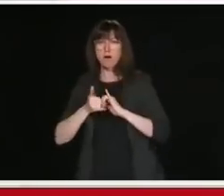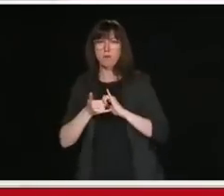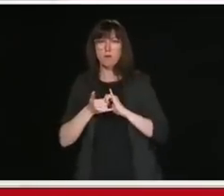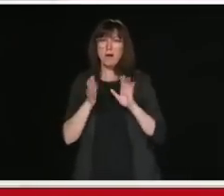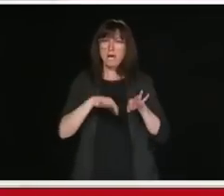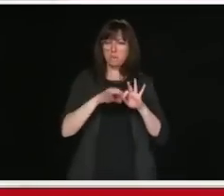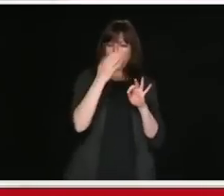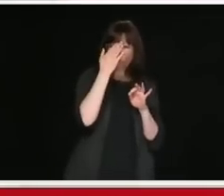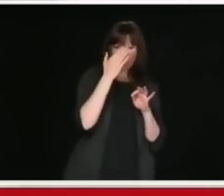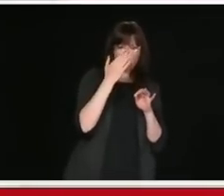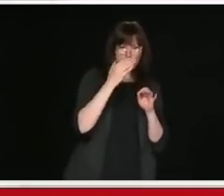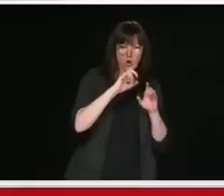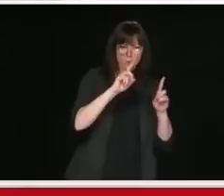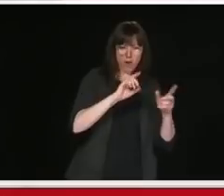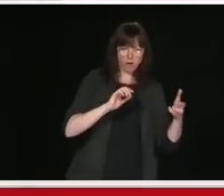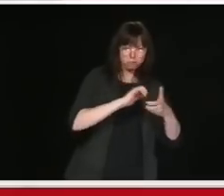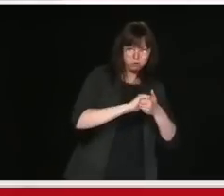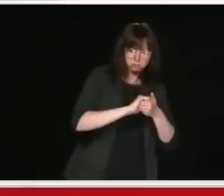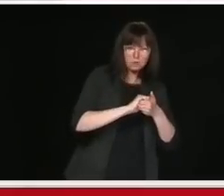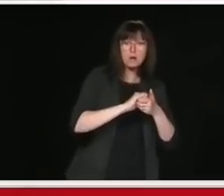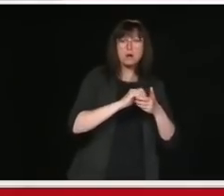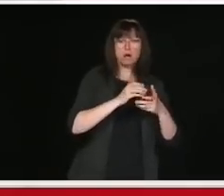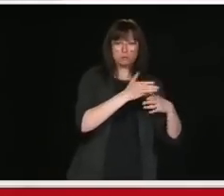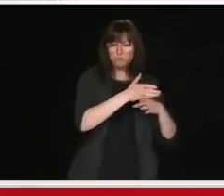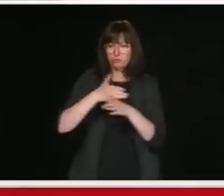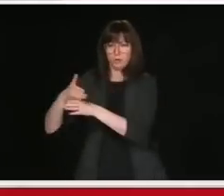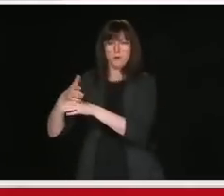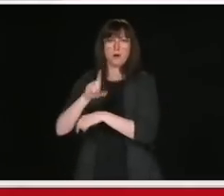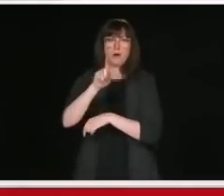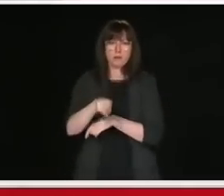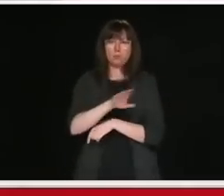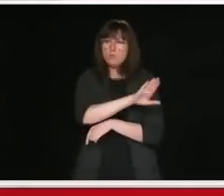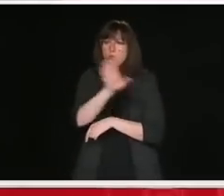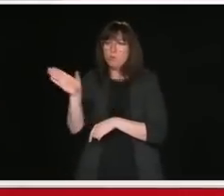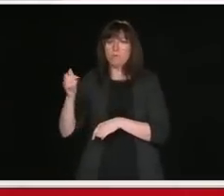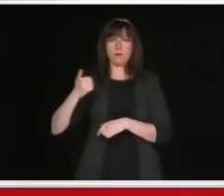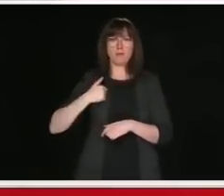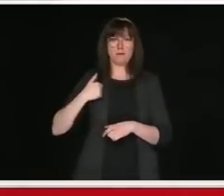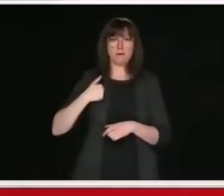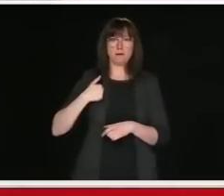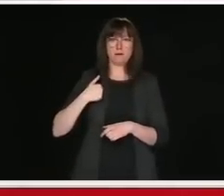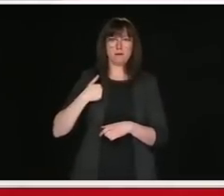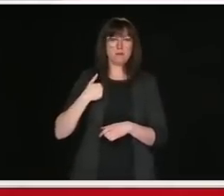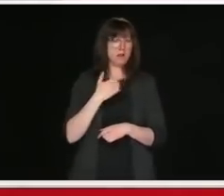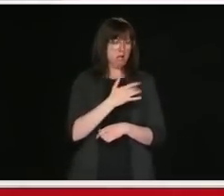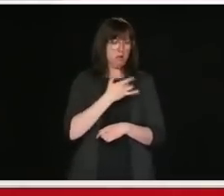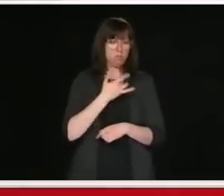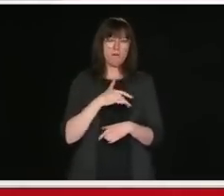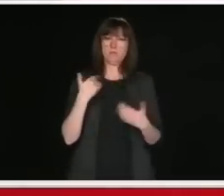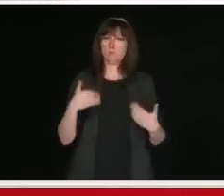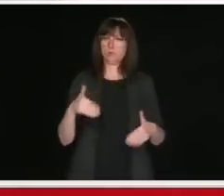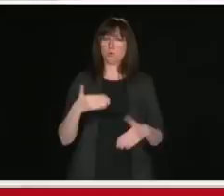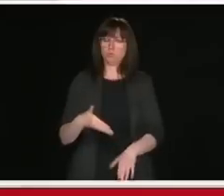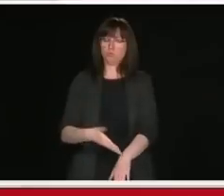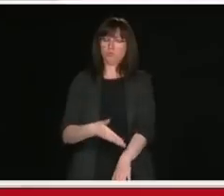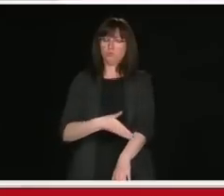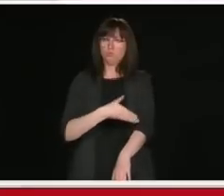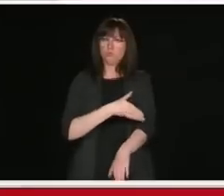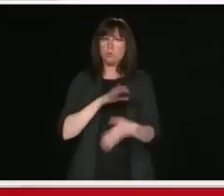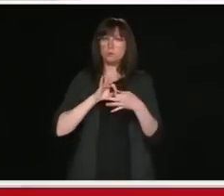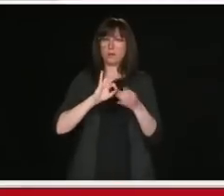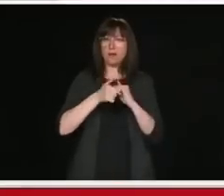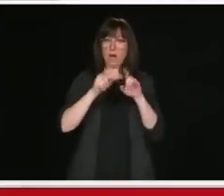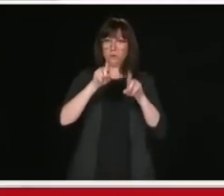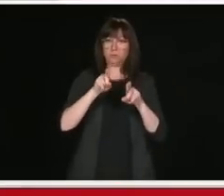communities right across the country. Provinces have been making significant progress on testing backlogs, which is giving